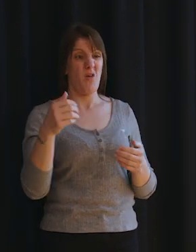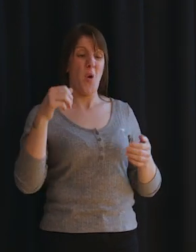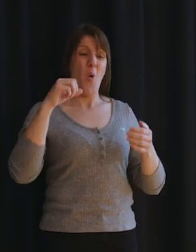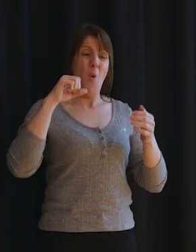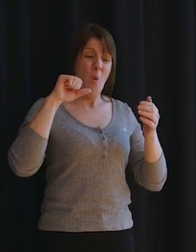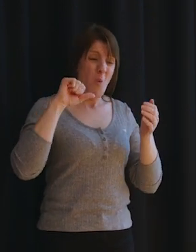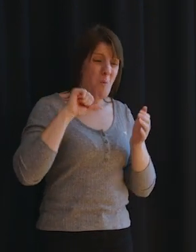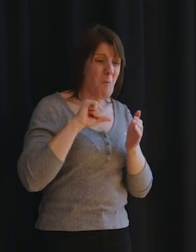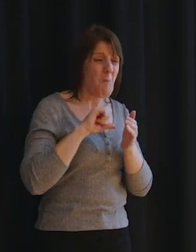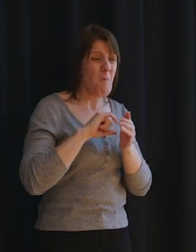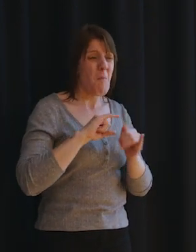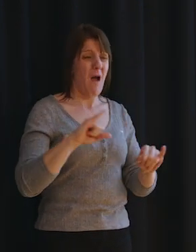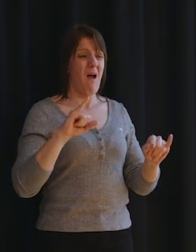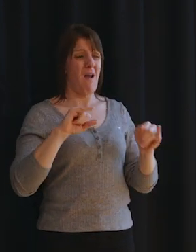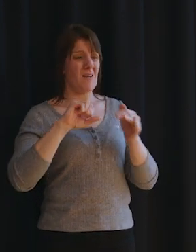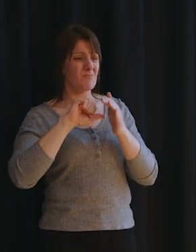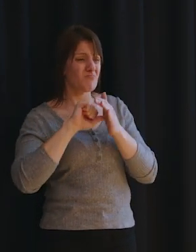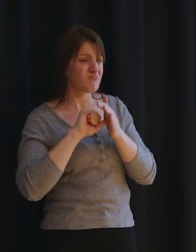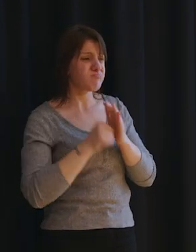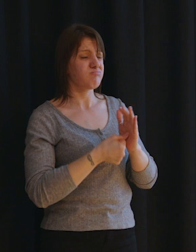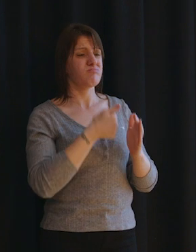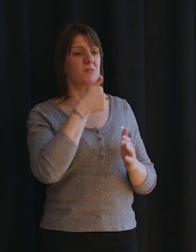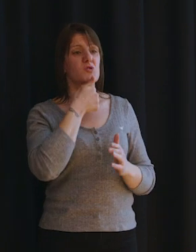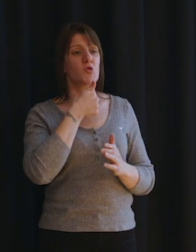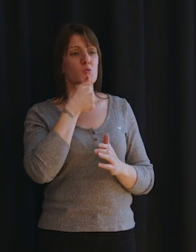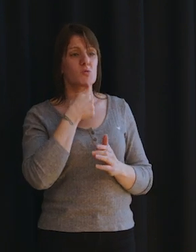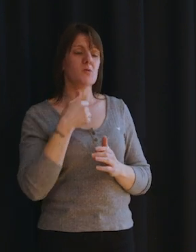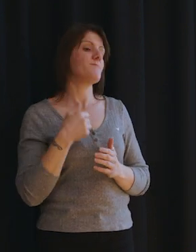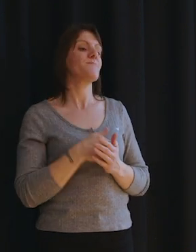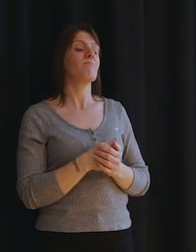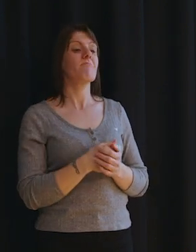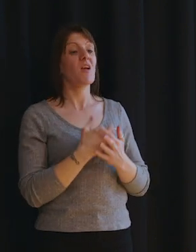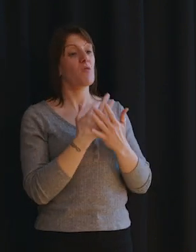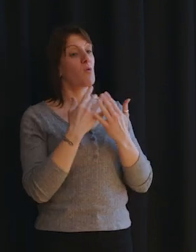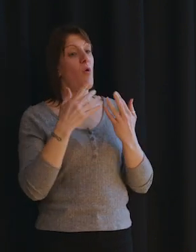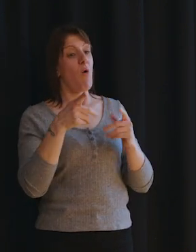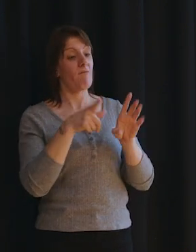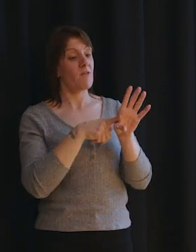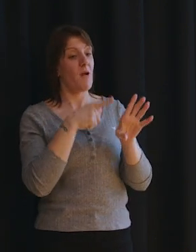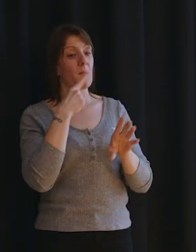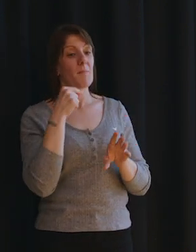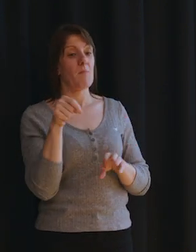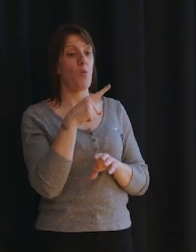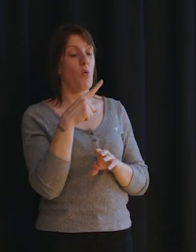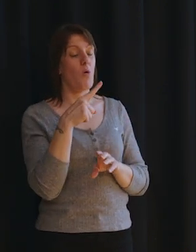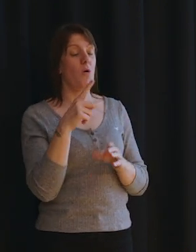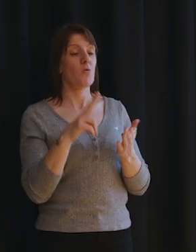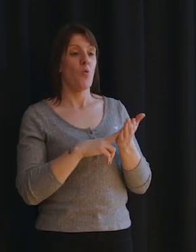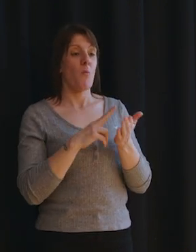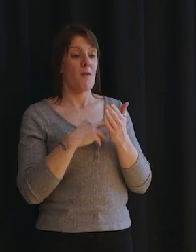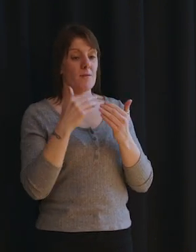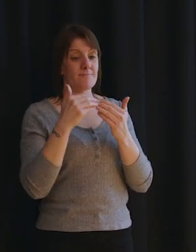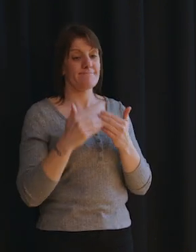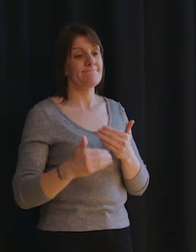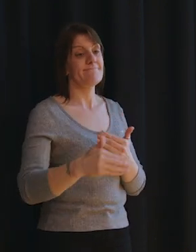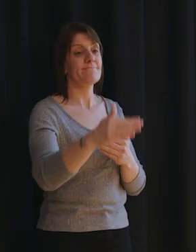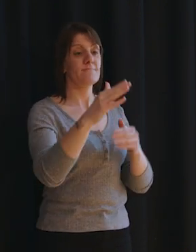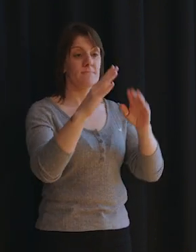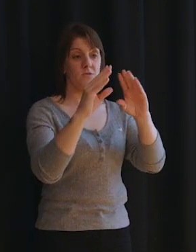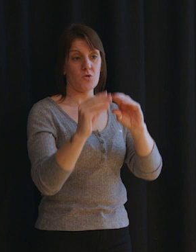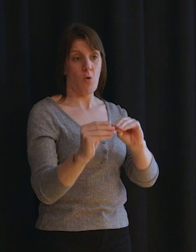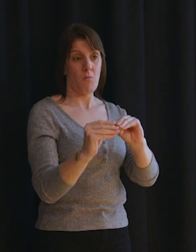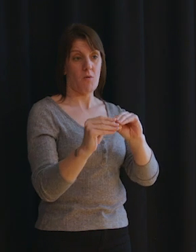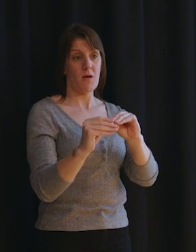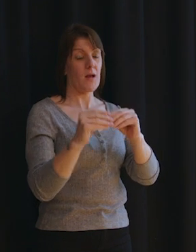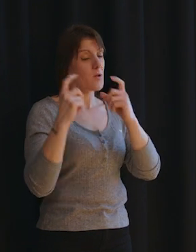few young people, that does happen to. Most young people will kind of grow out of their drug use, and it doesn't